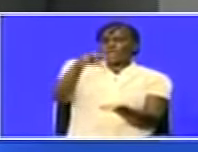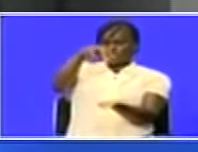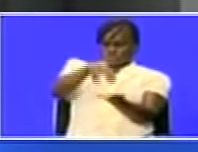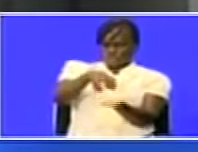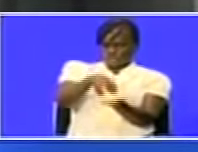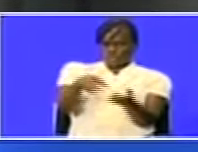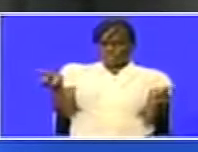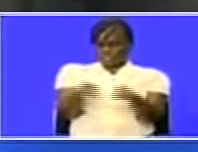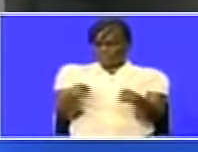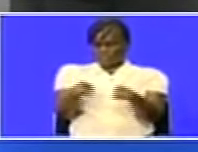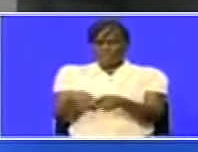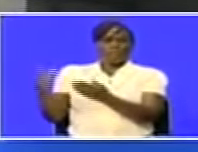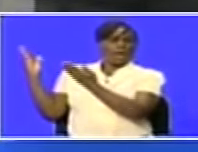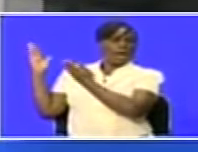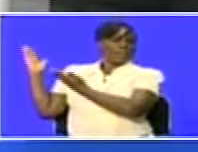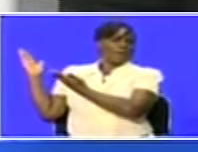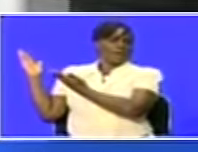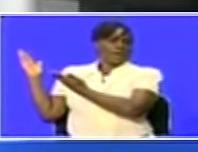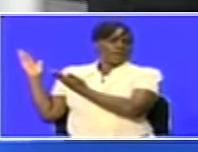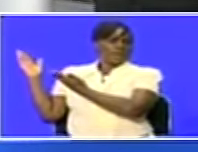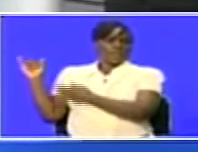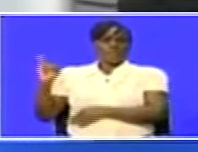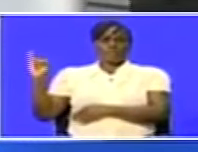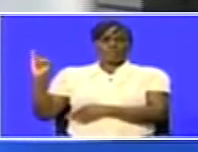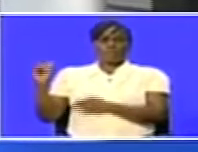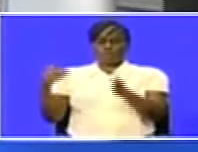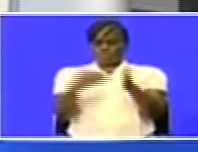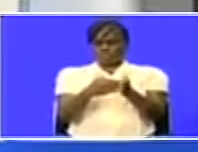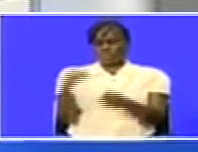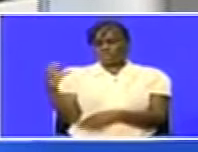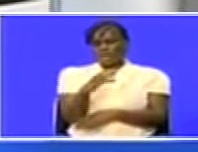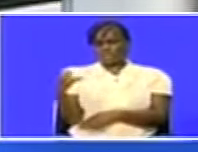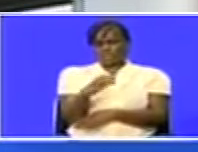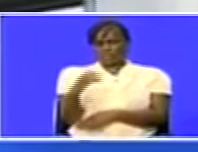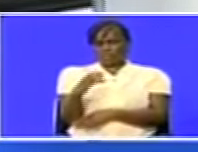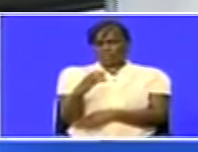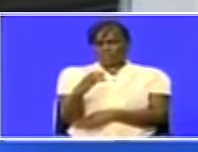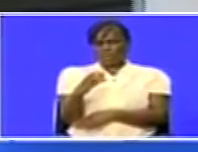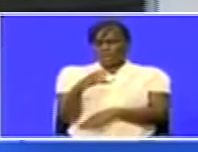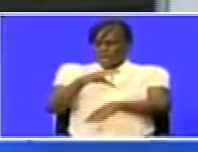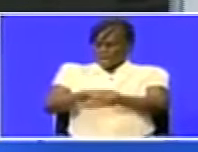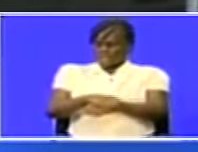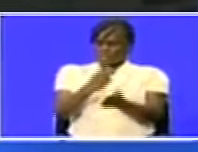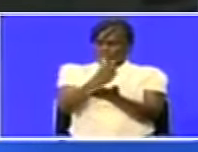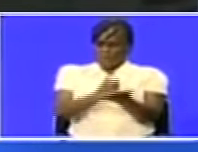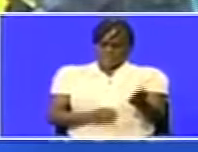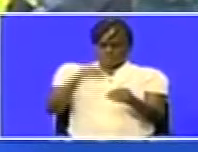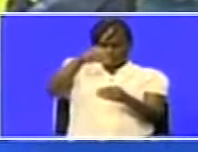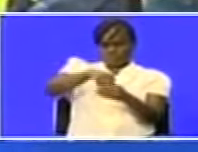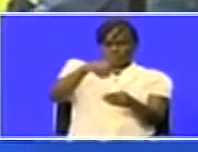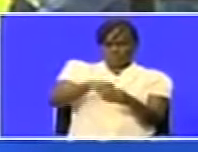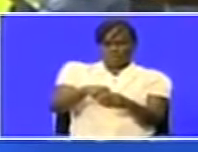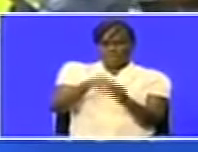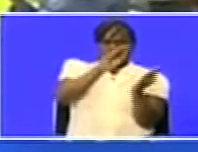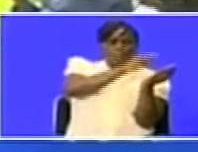situation that seems to be repeating itself as Imperial Bank's top customers are still to receive portions of their deposits.